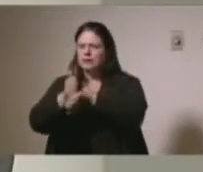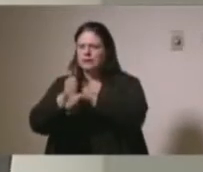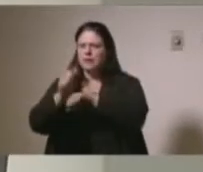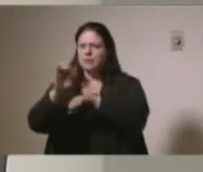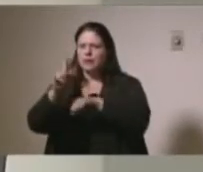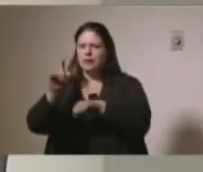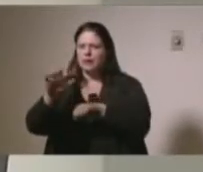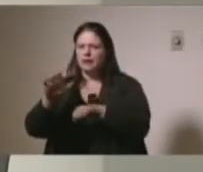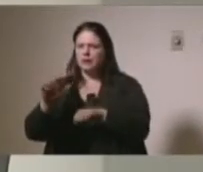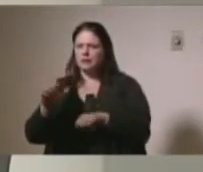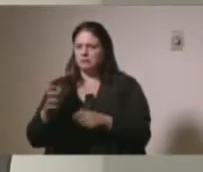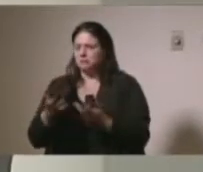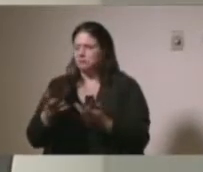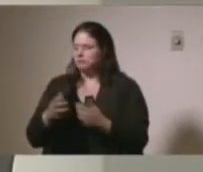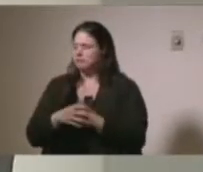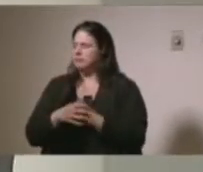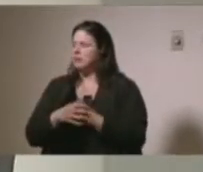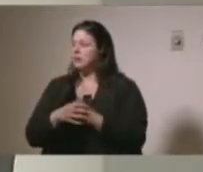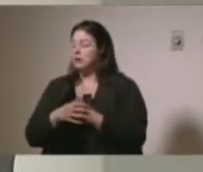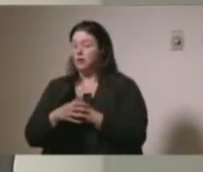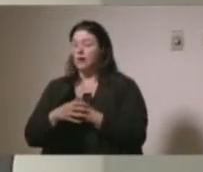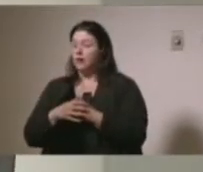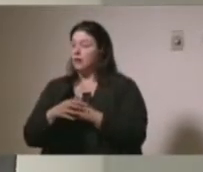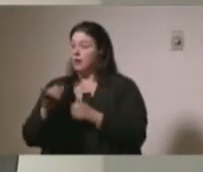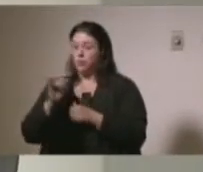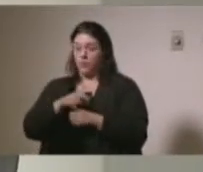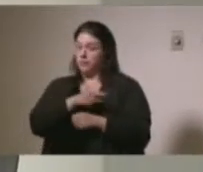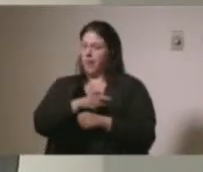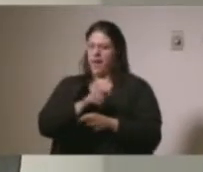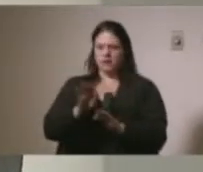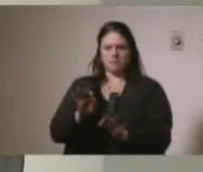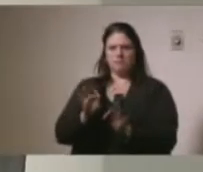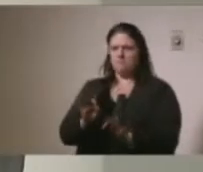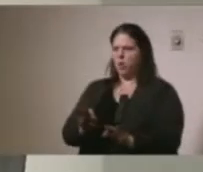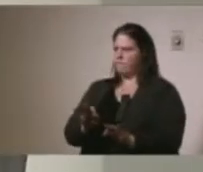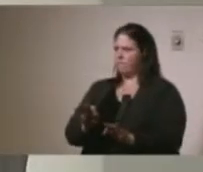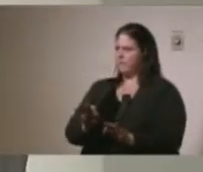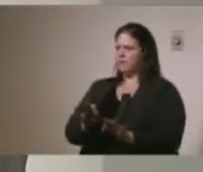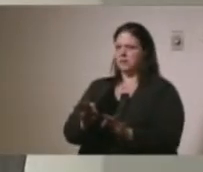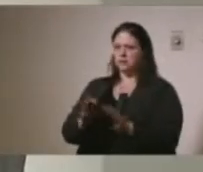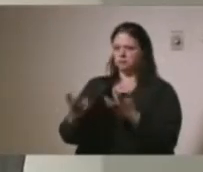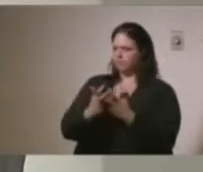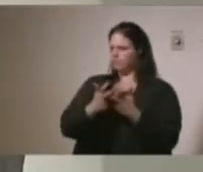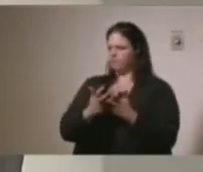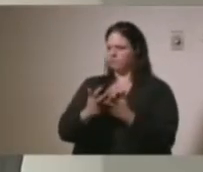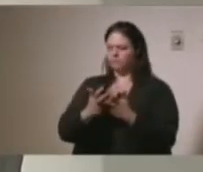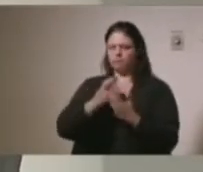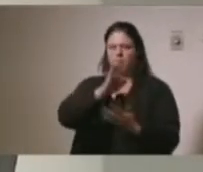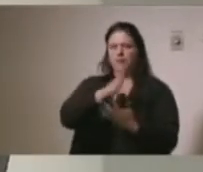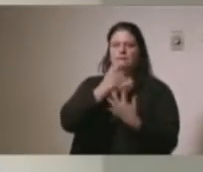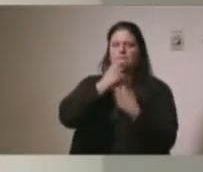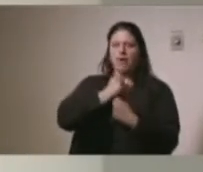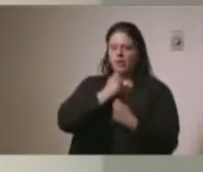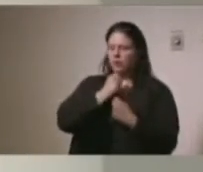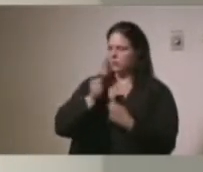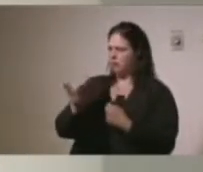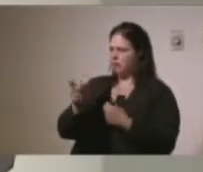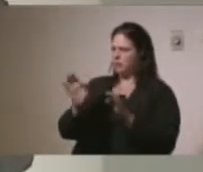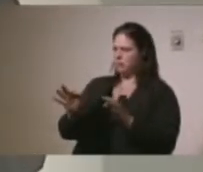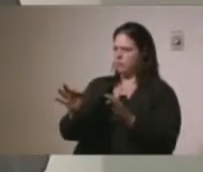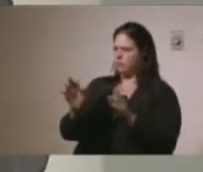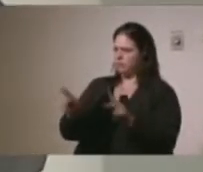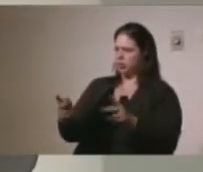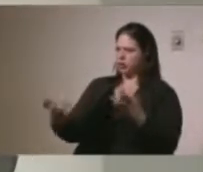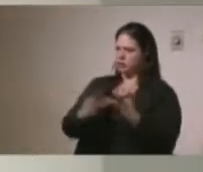just pure gold for Kiwibank, and it fits like a glove with their values, because what it's